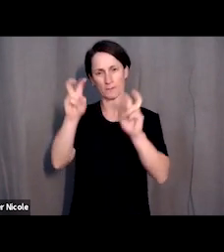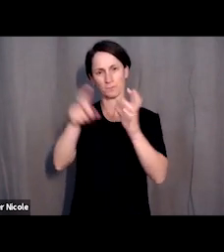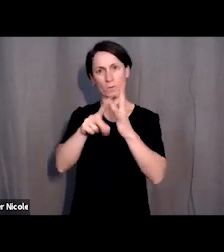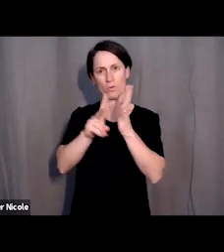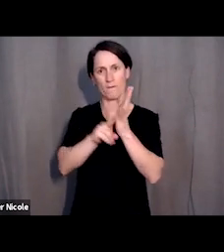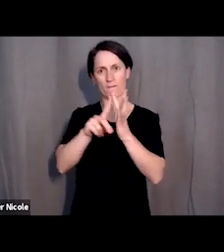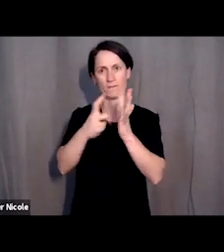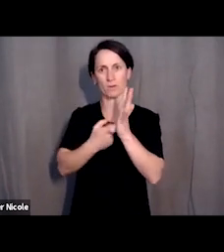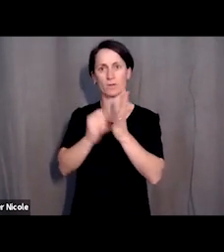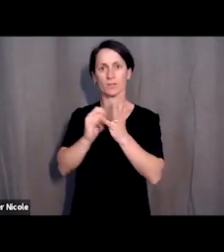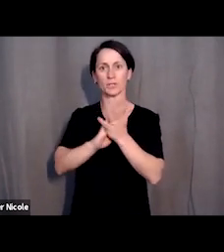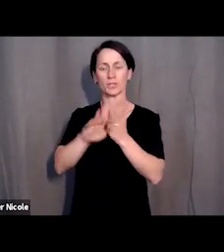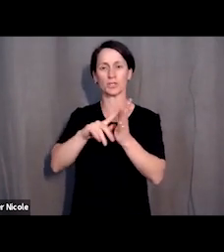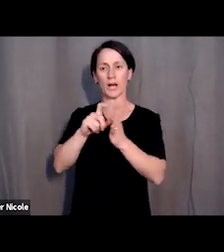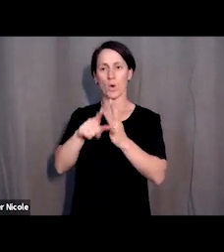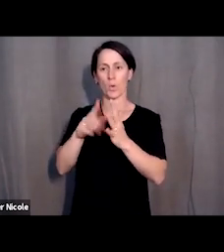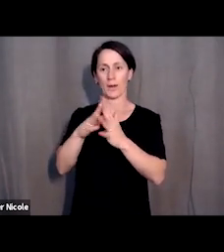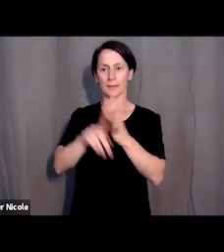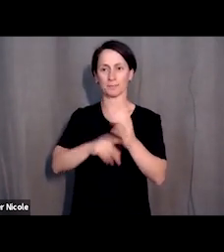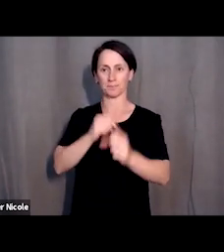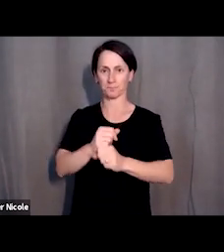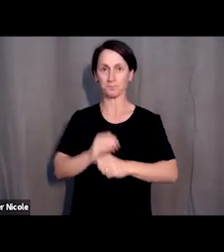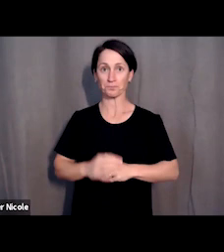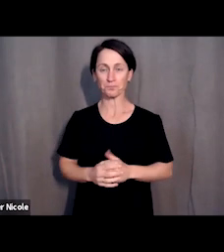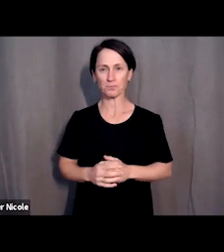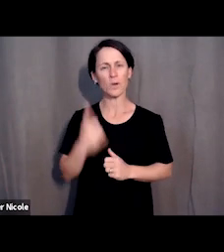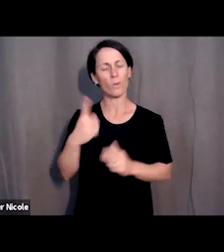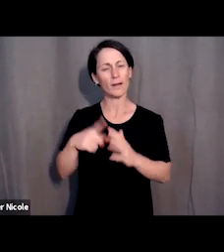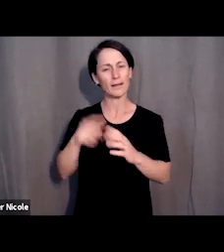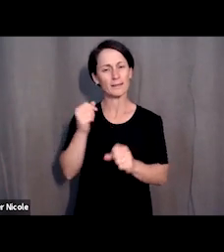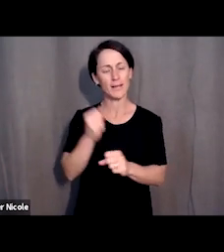Okay, thank you. And one of those was